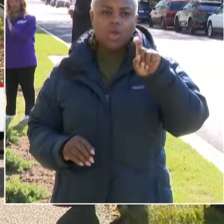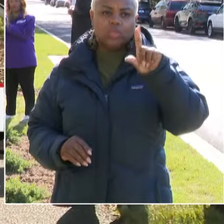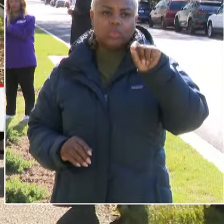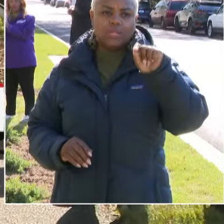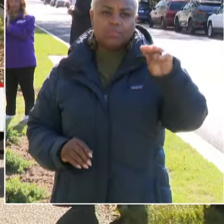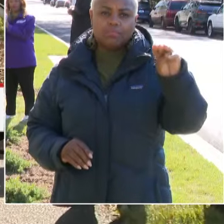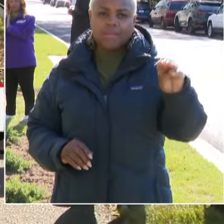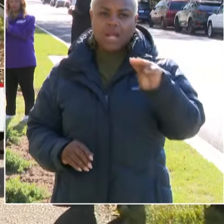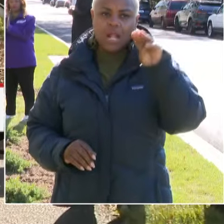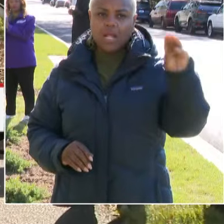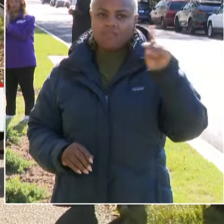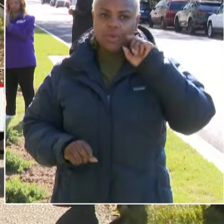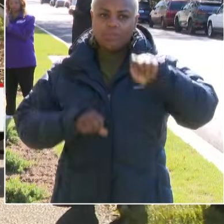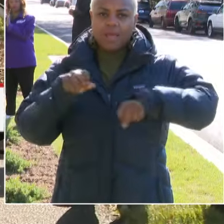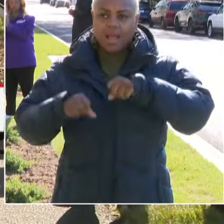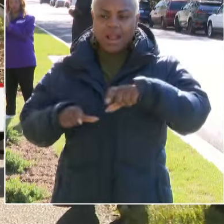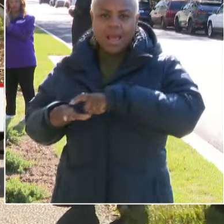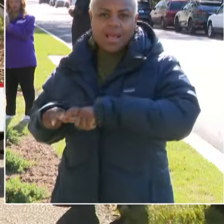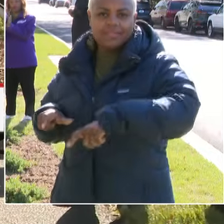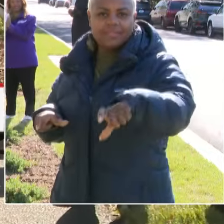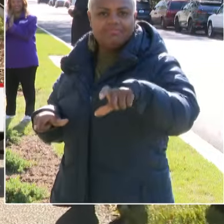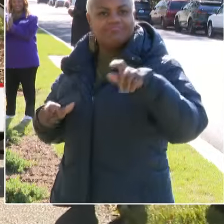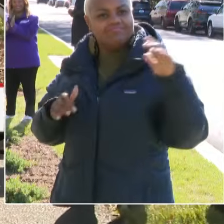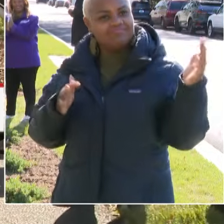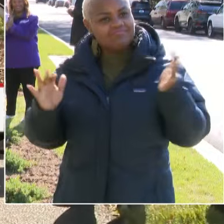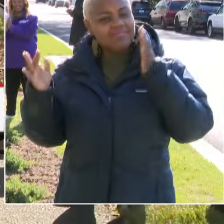43 miles of protected bike lanes.